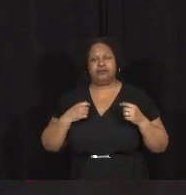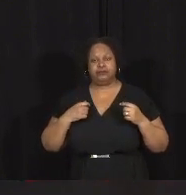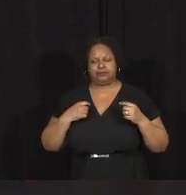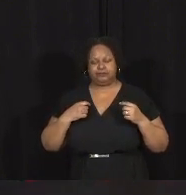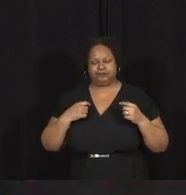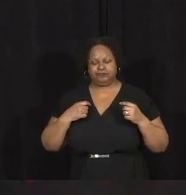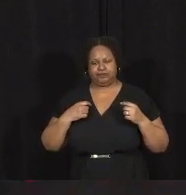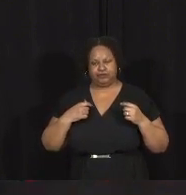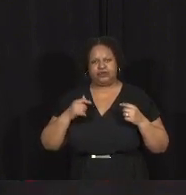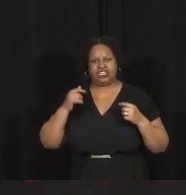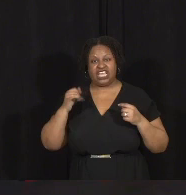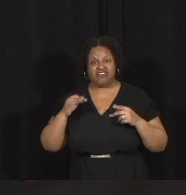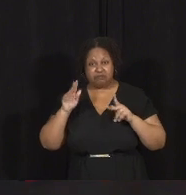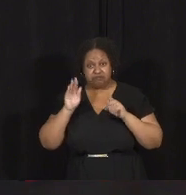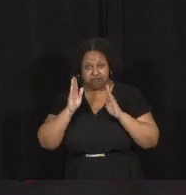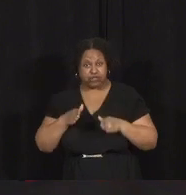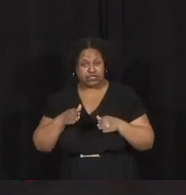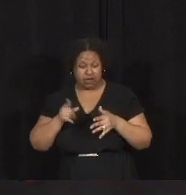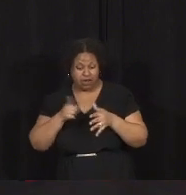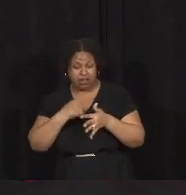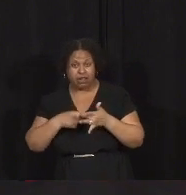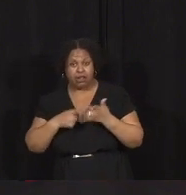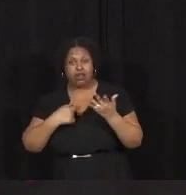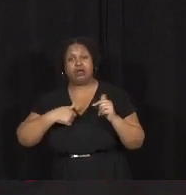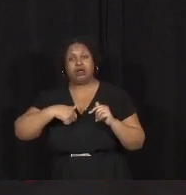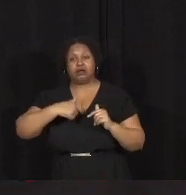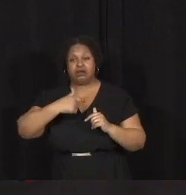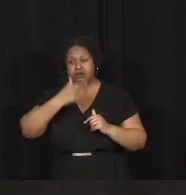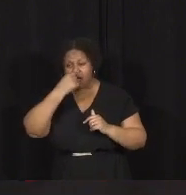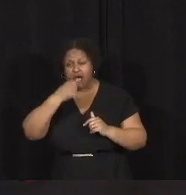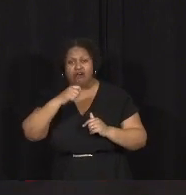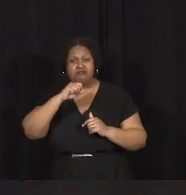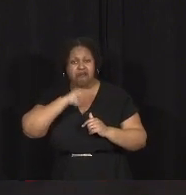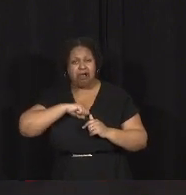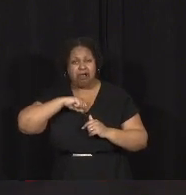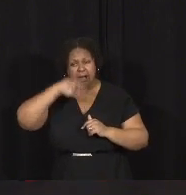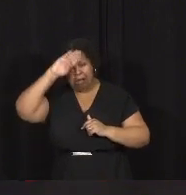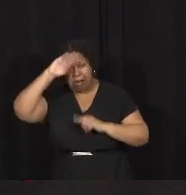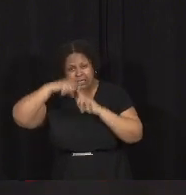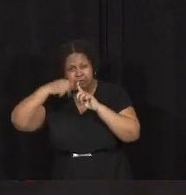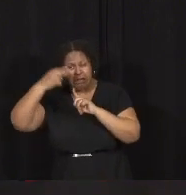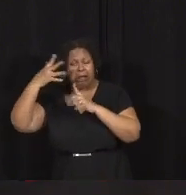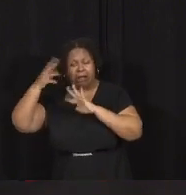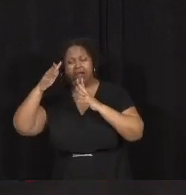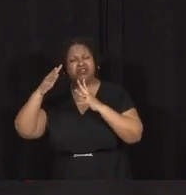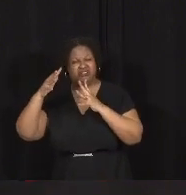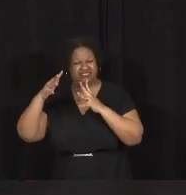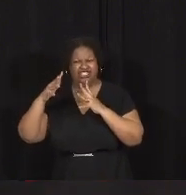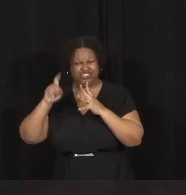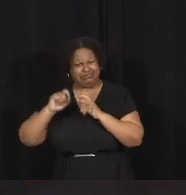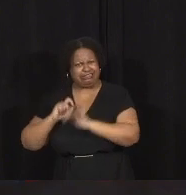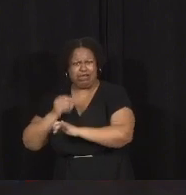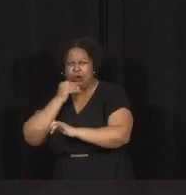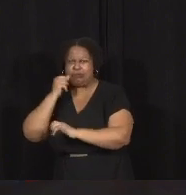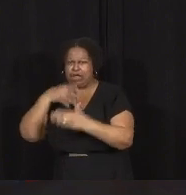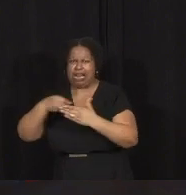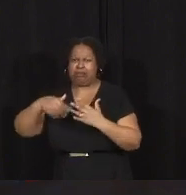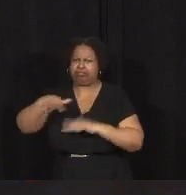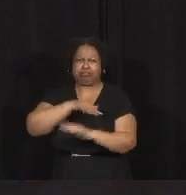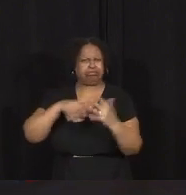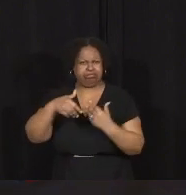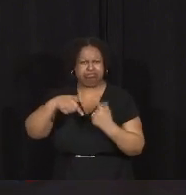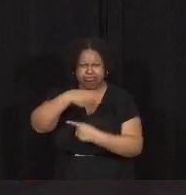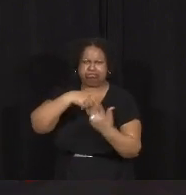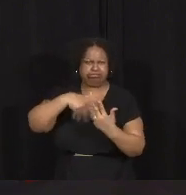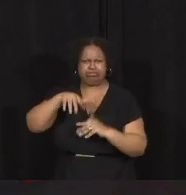be self-isolating. They should be at home. Now, that doesn't mean that if you see somebody with a mask, you should panic